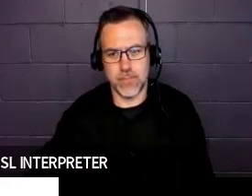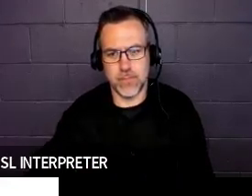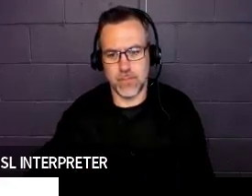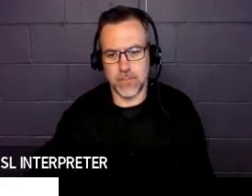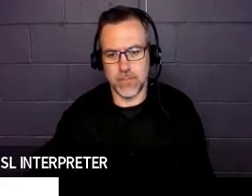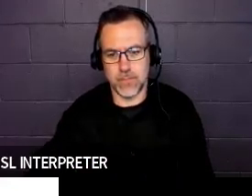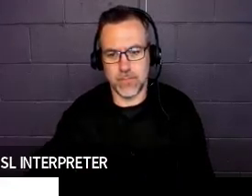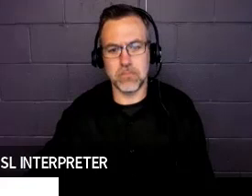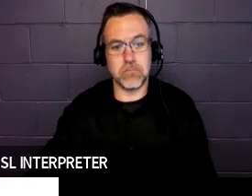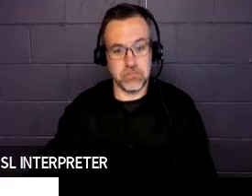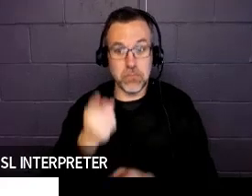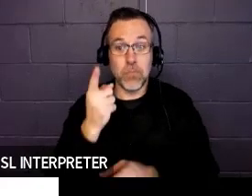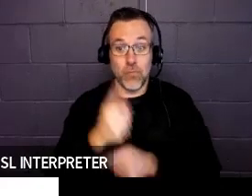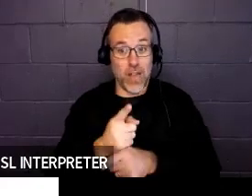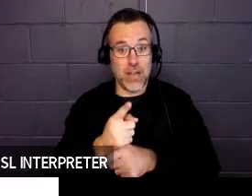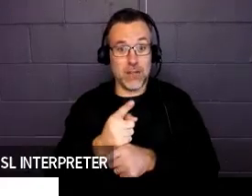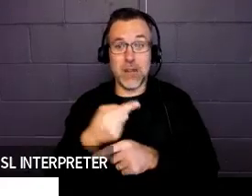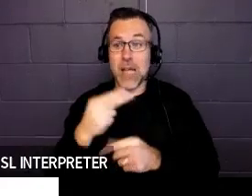Right, no how statement.